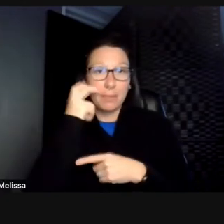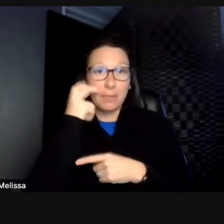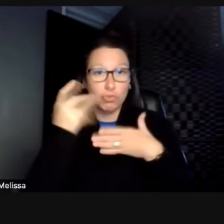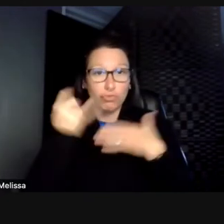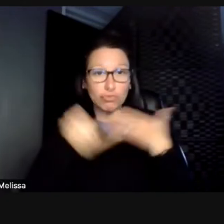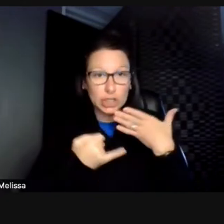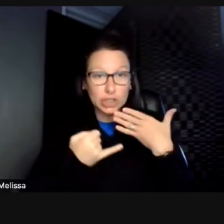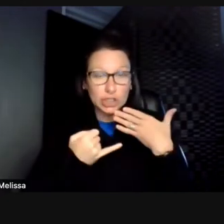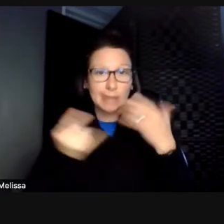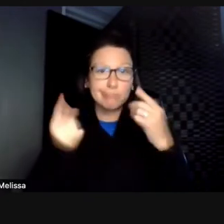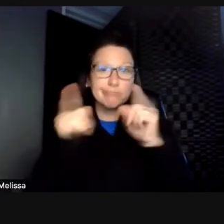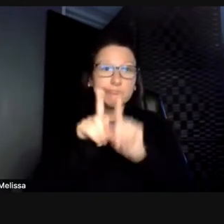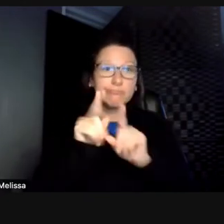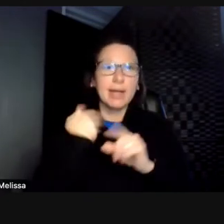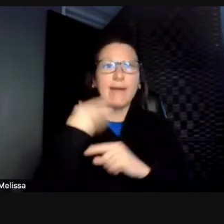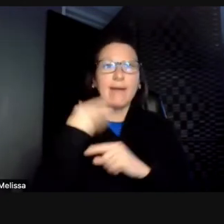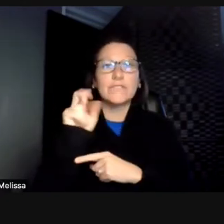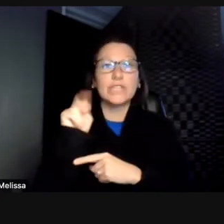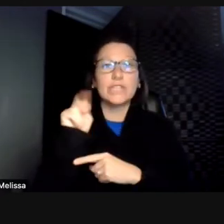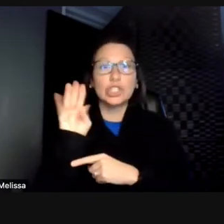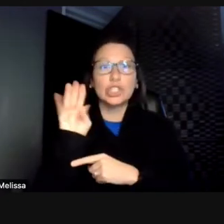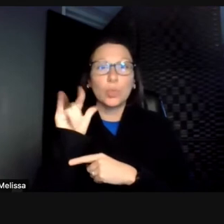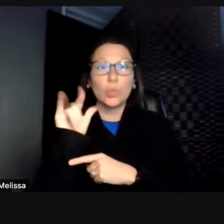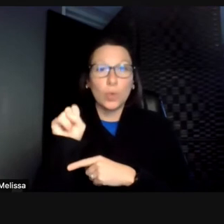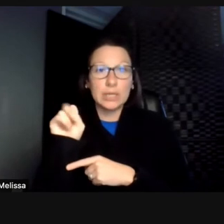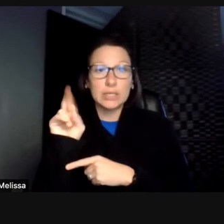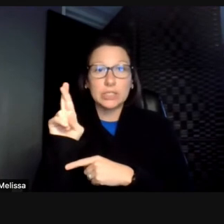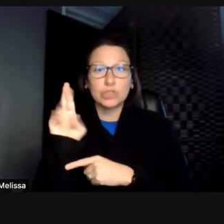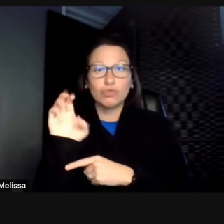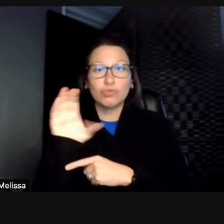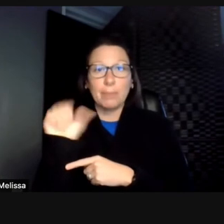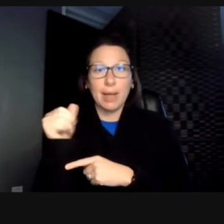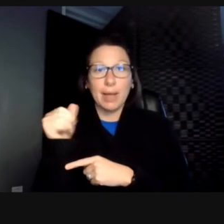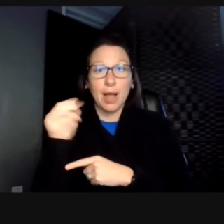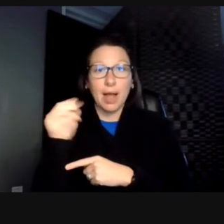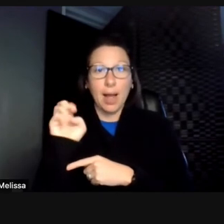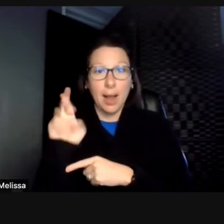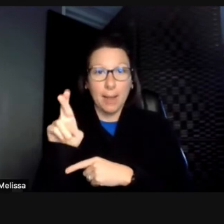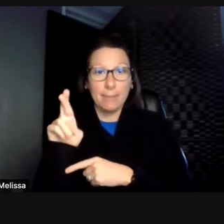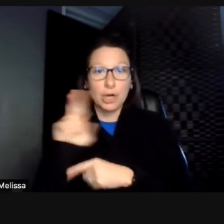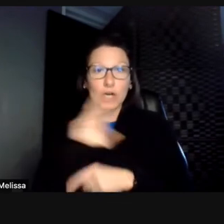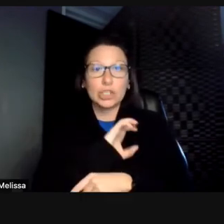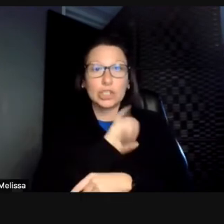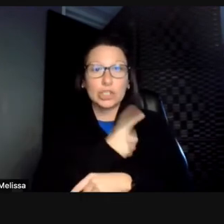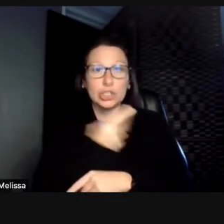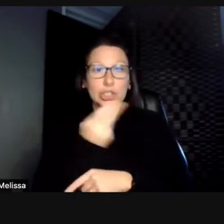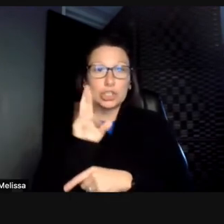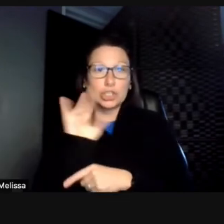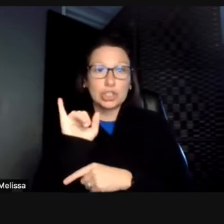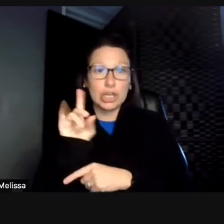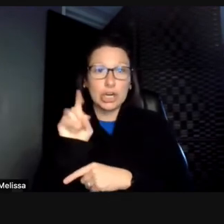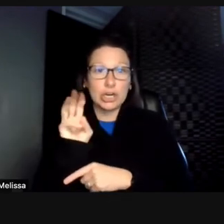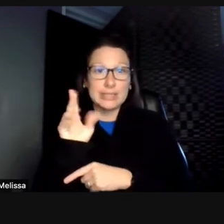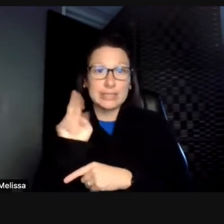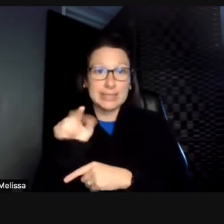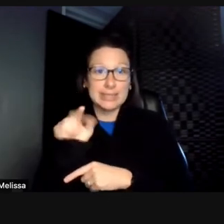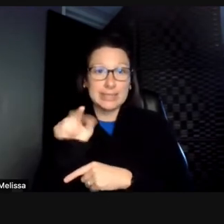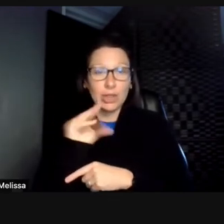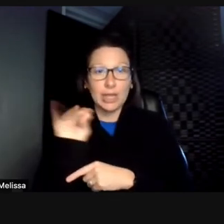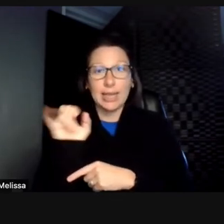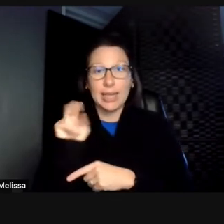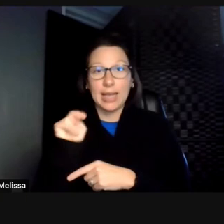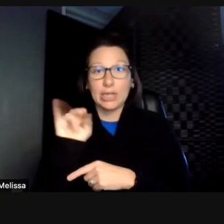team, Jen Willis, Rebecca Halmer, Sherry Dowling, Jennifer Stepanek, and today we have